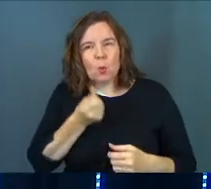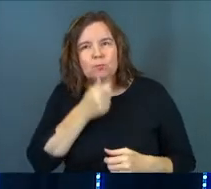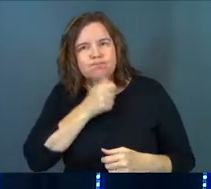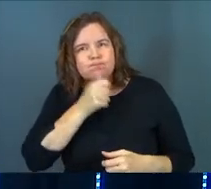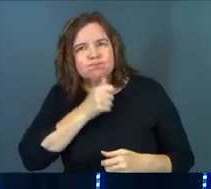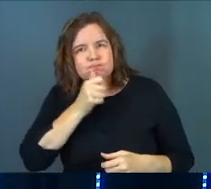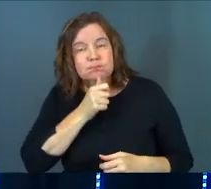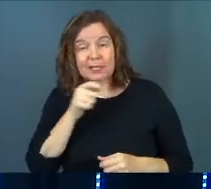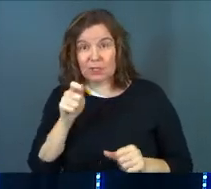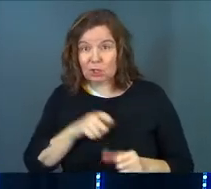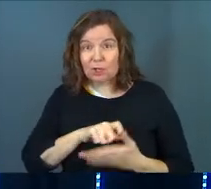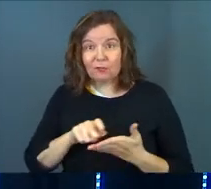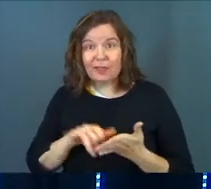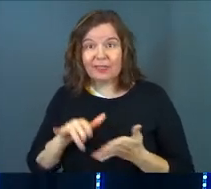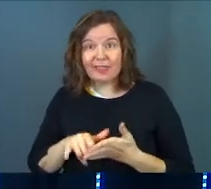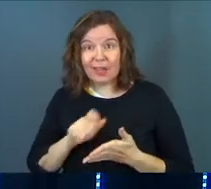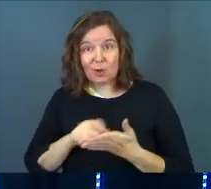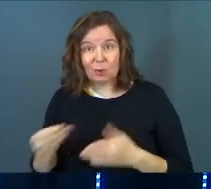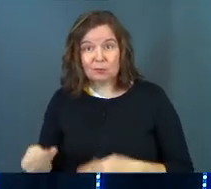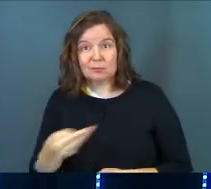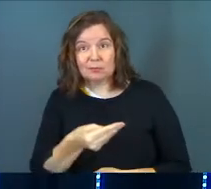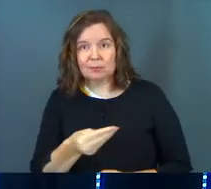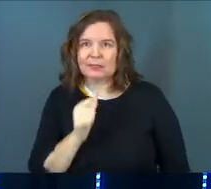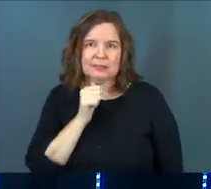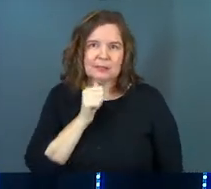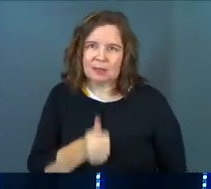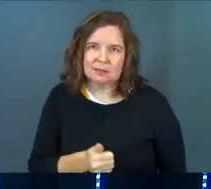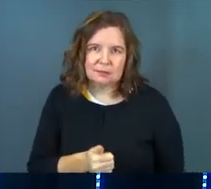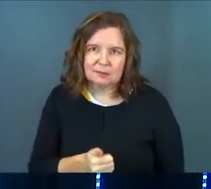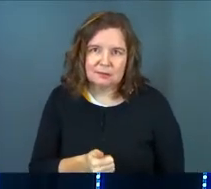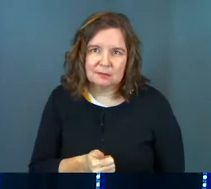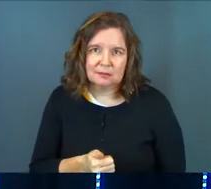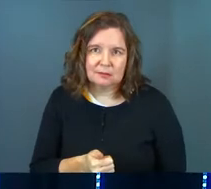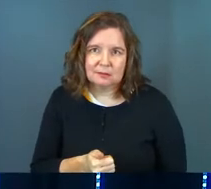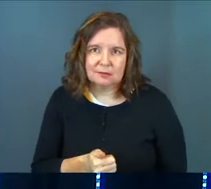on. He could have written that note to them. He doesn't.